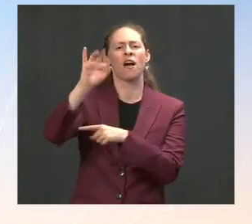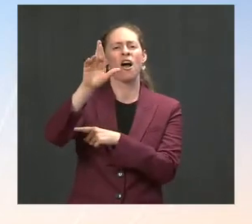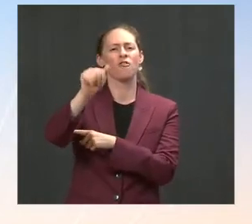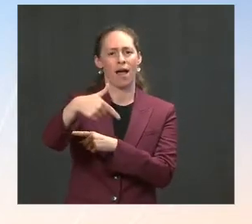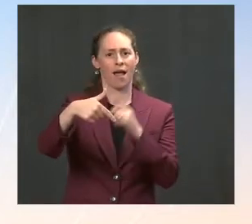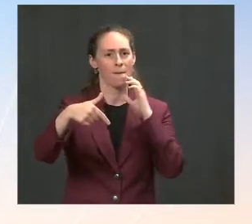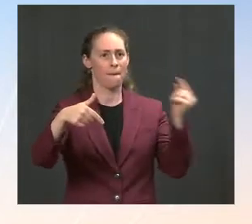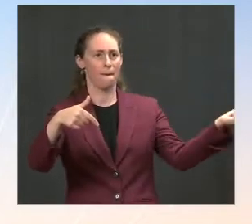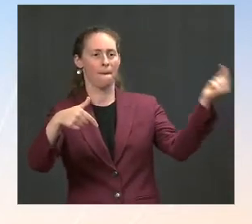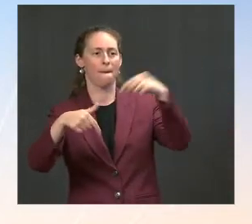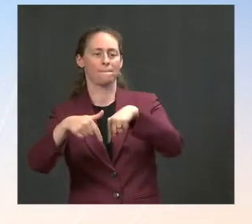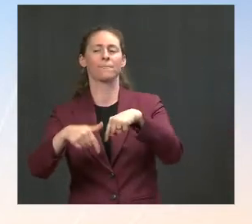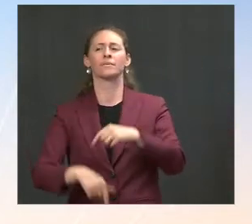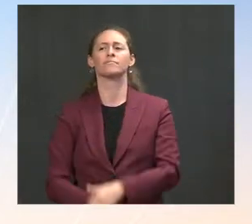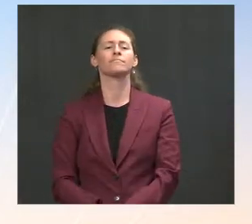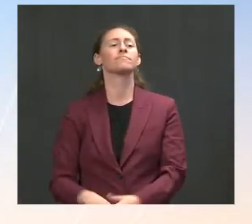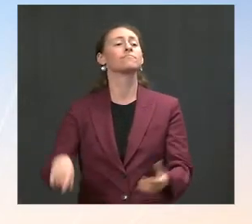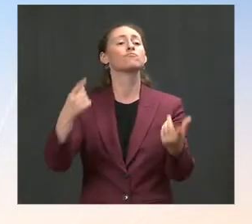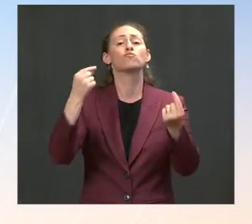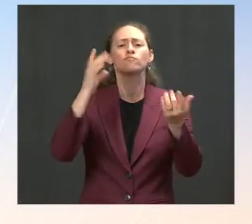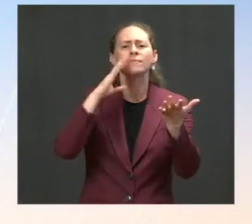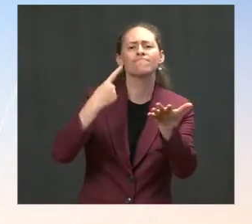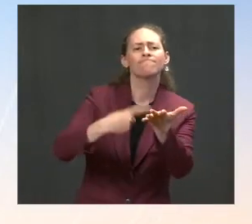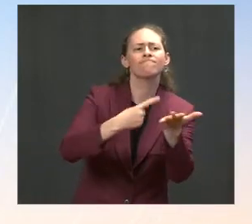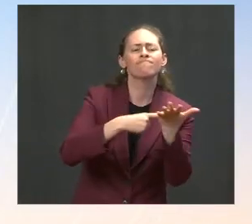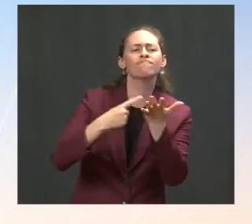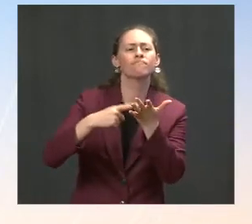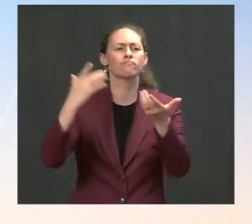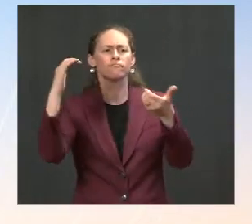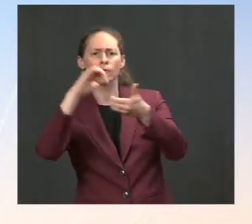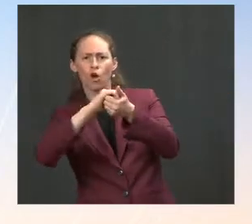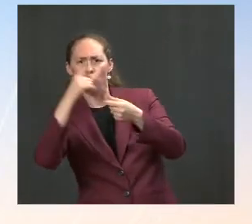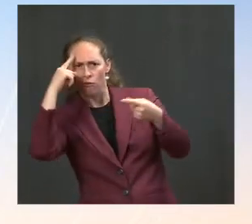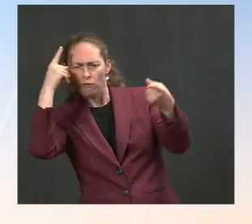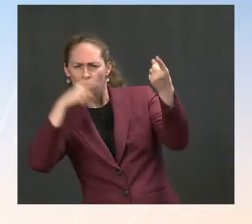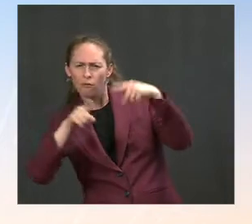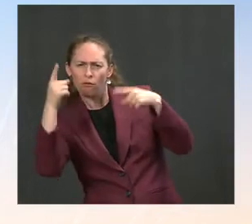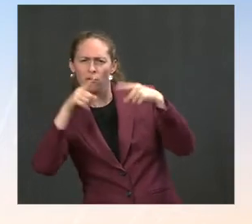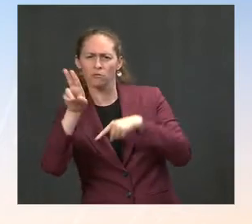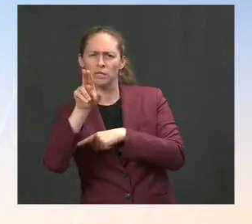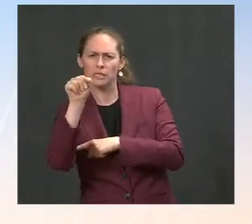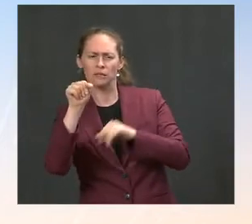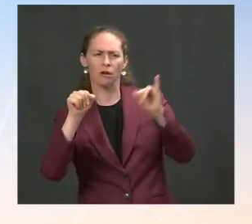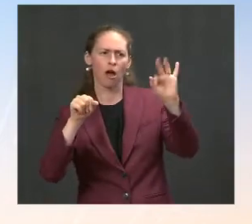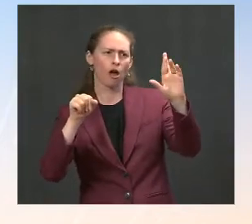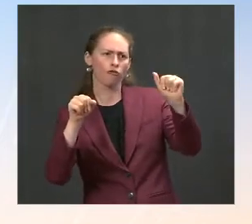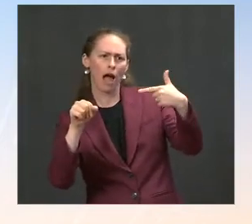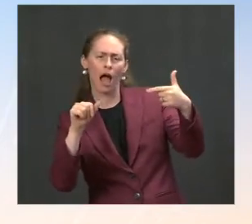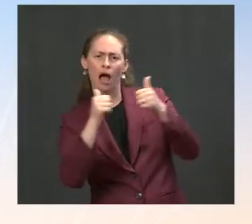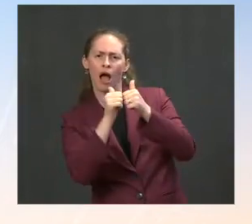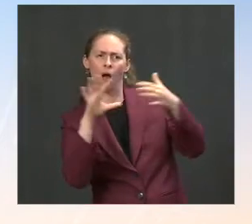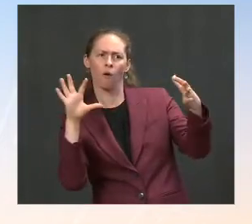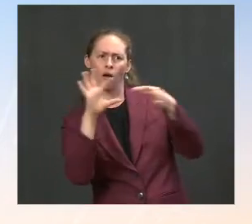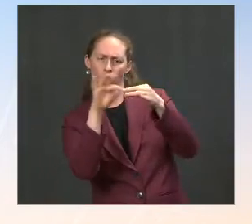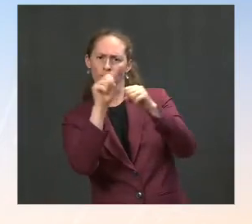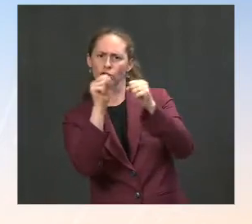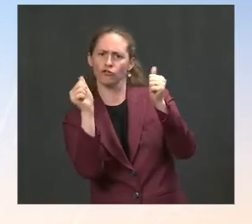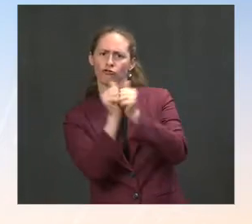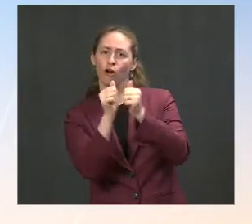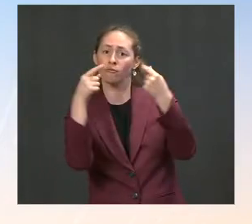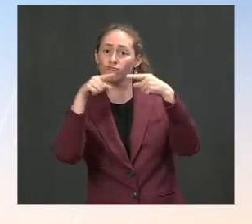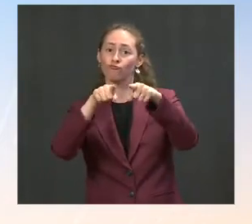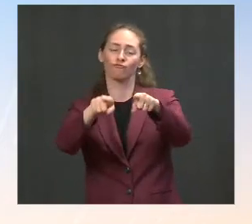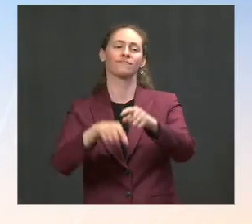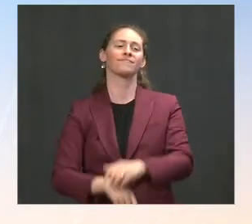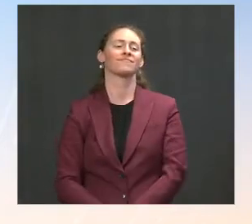the strategic partnership between the United States and Iraq and advance bilateral cooperation under the Strategic